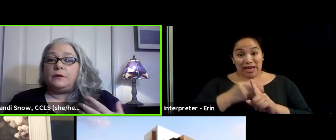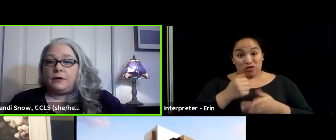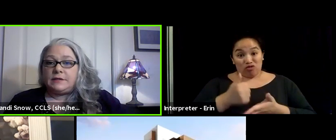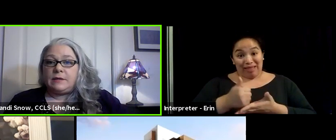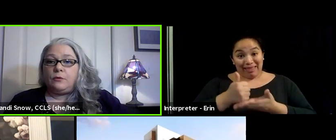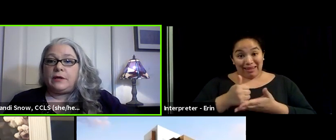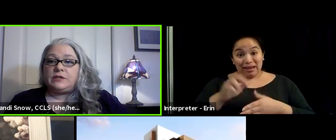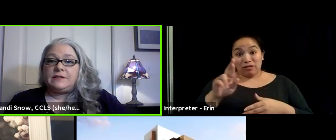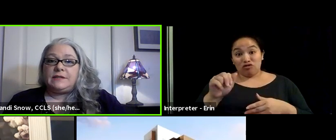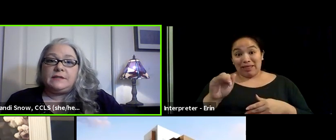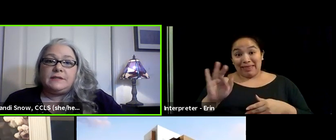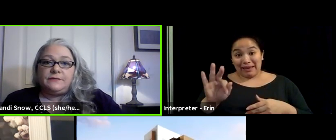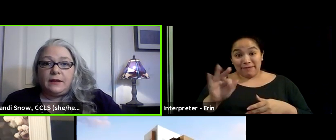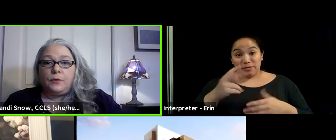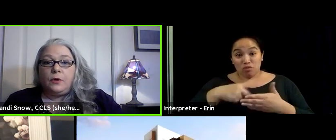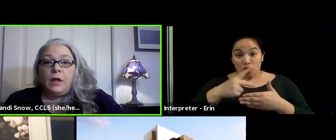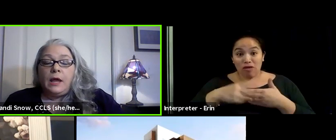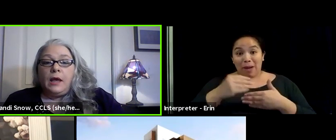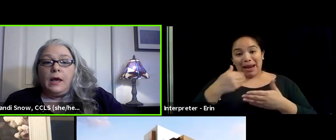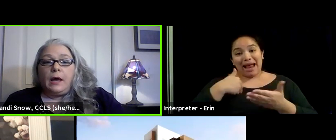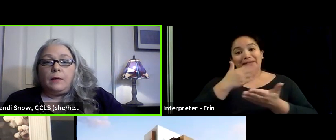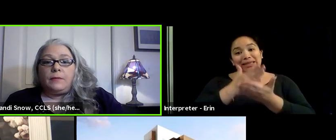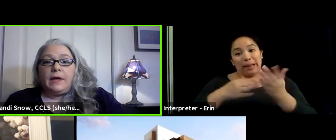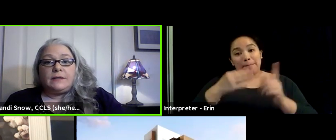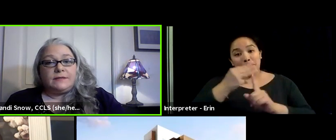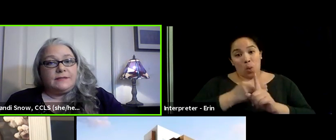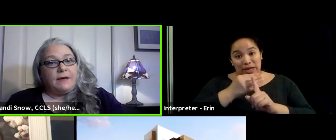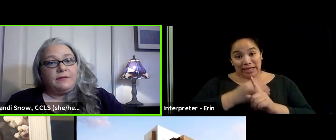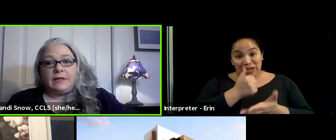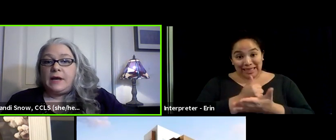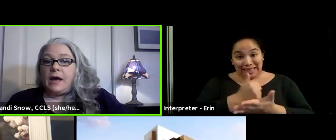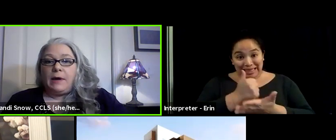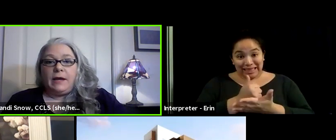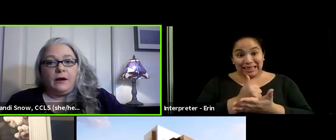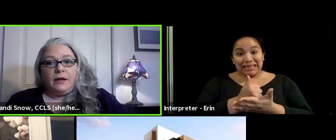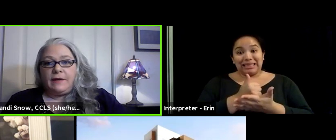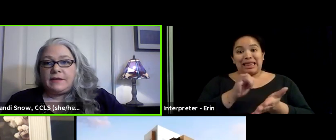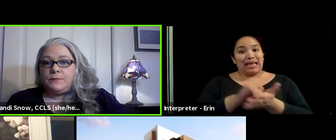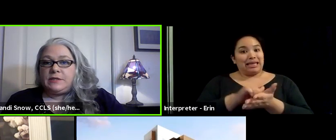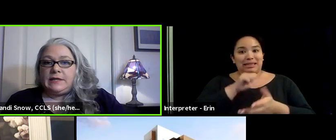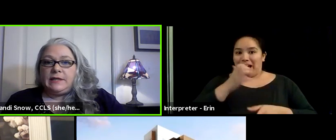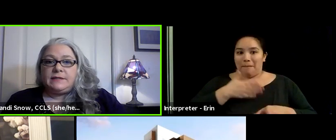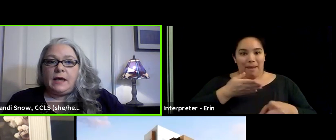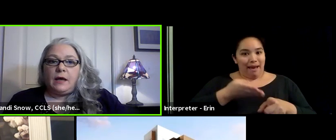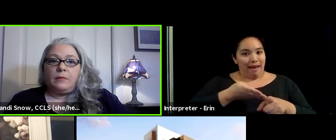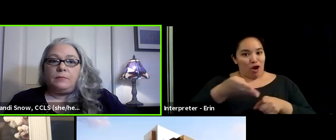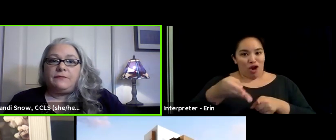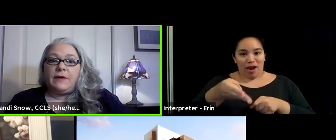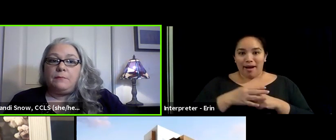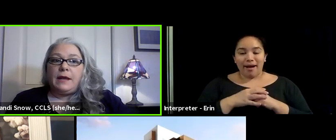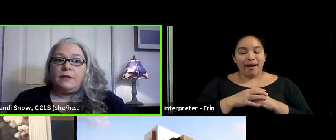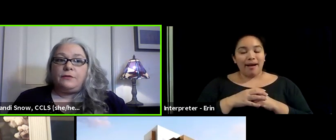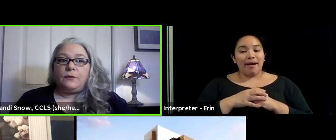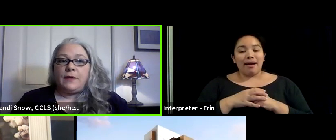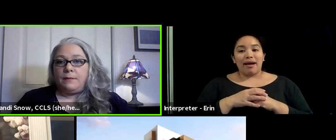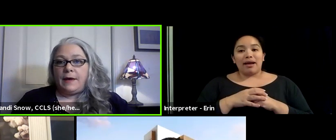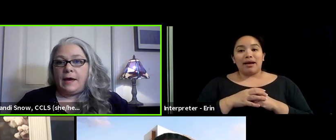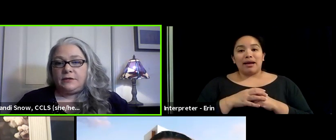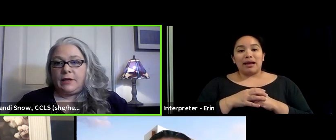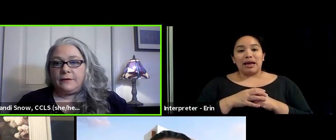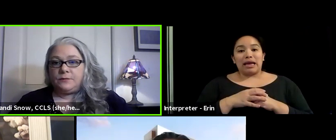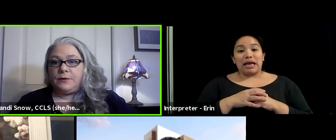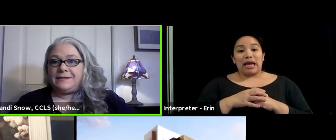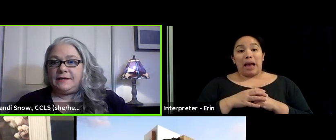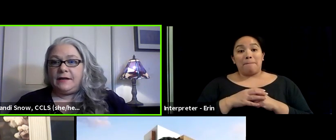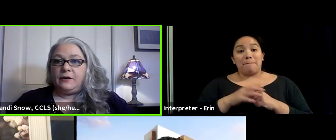know there is some mortgage assistance available. That is definitely not my area of expertise. If I may throw that back